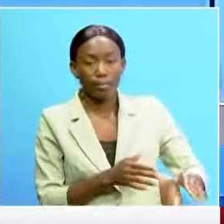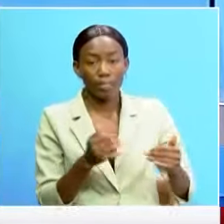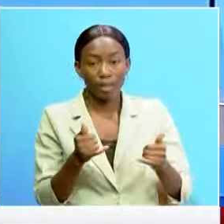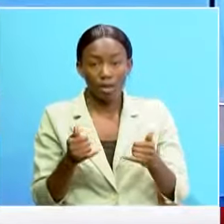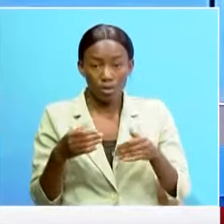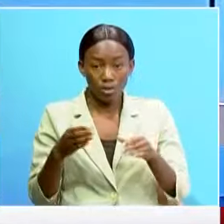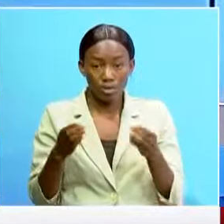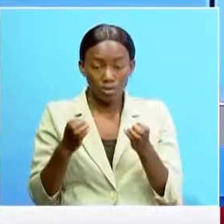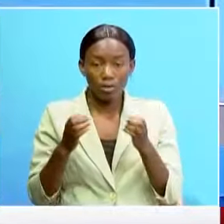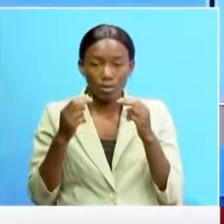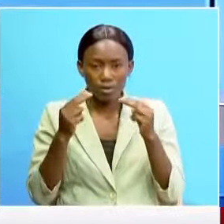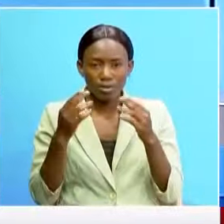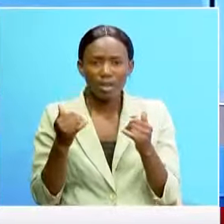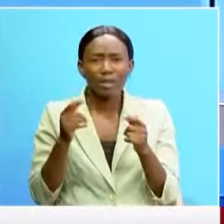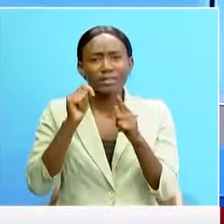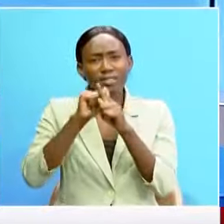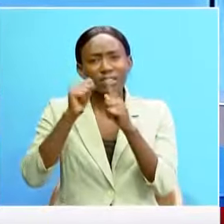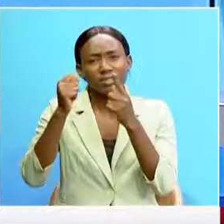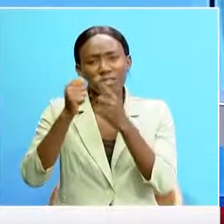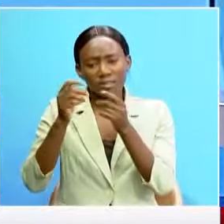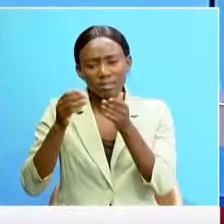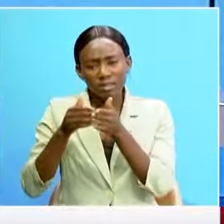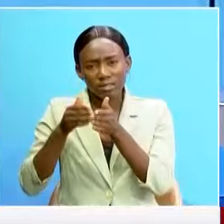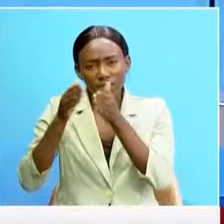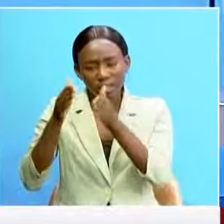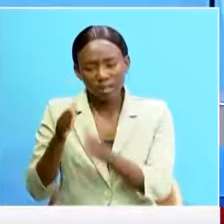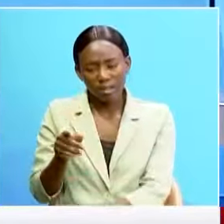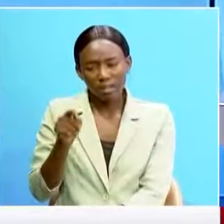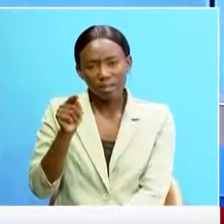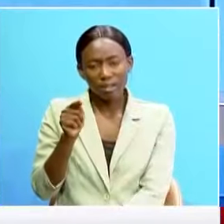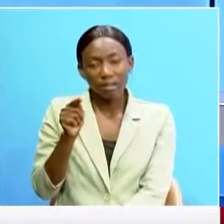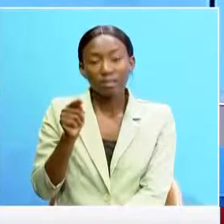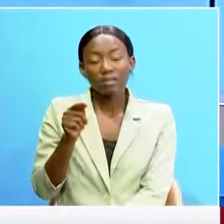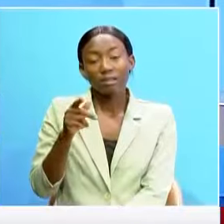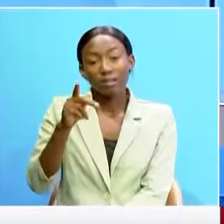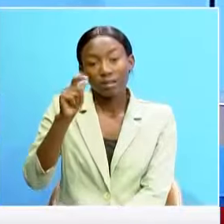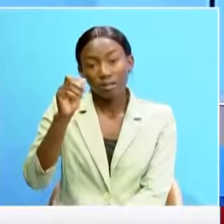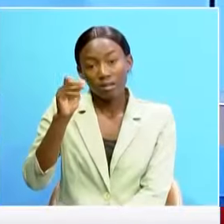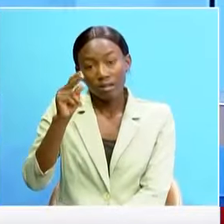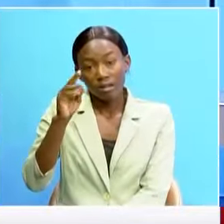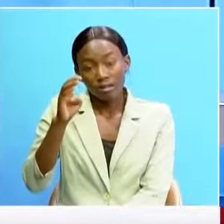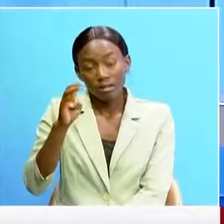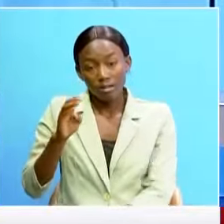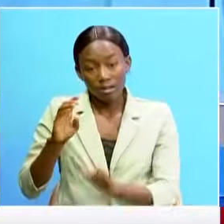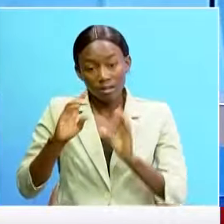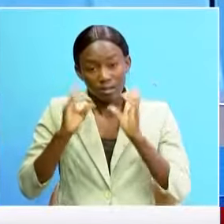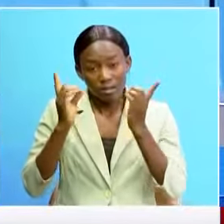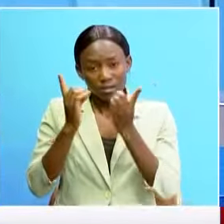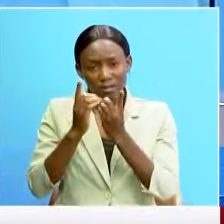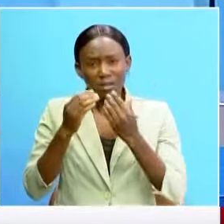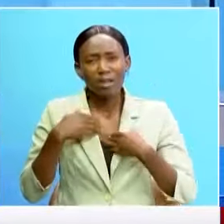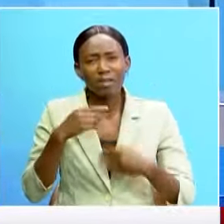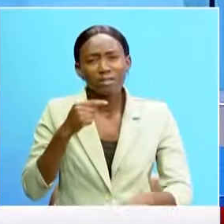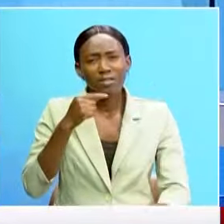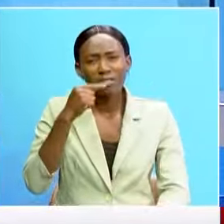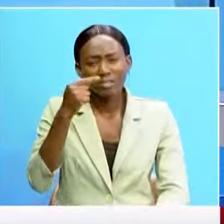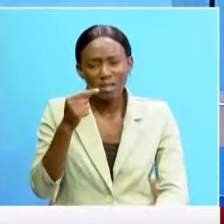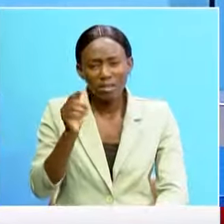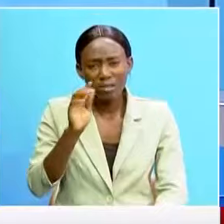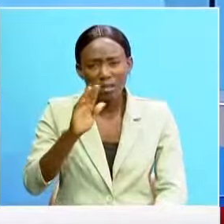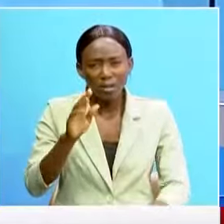traditional leaders in Chiawa Chiefdom of Kafue District have urged their subjects to adopt